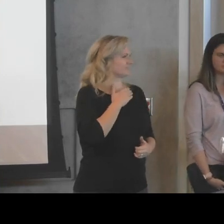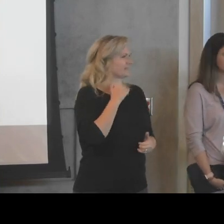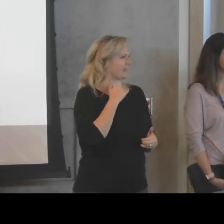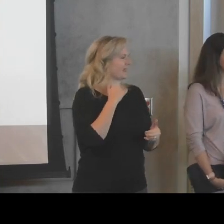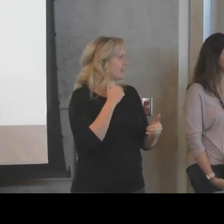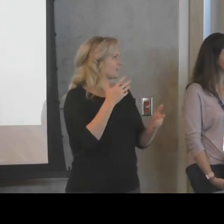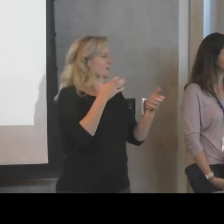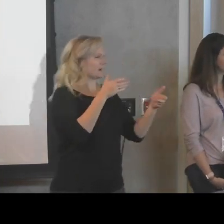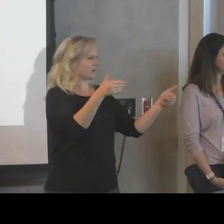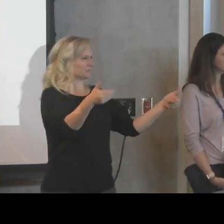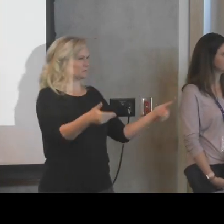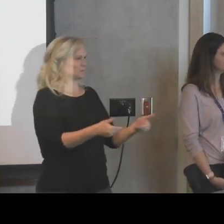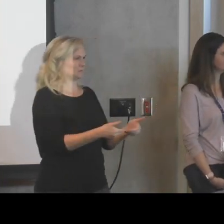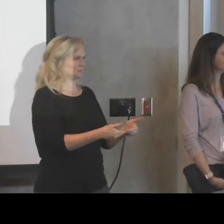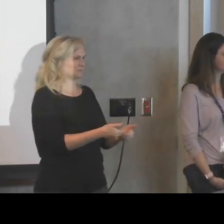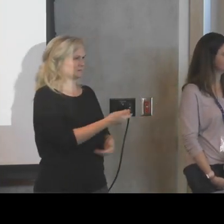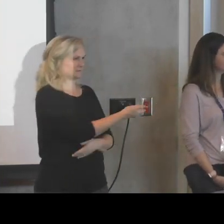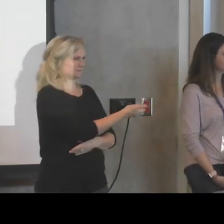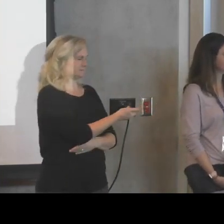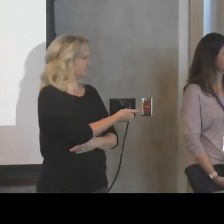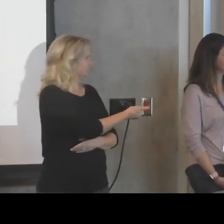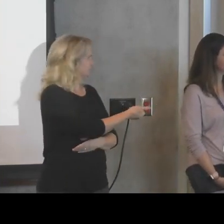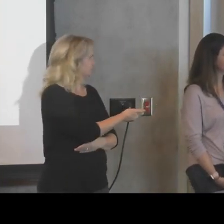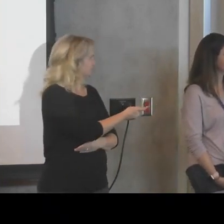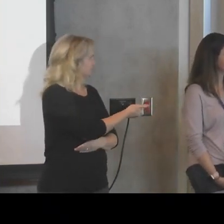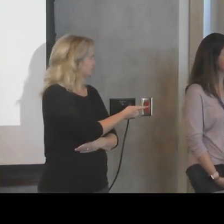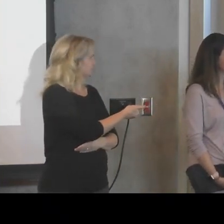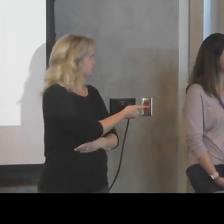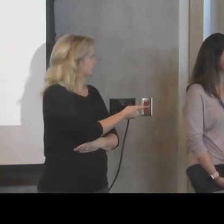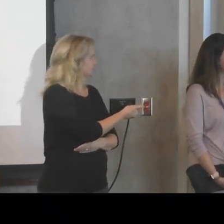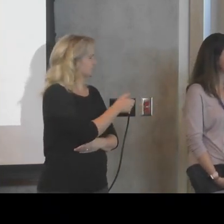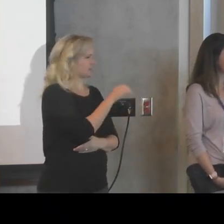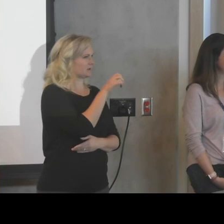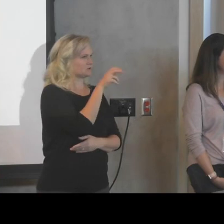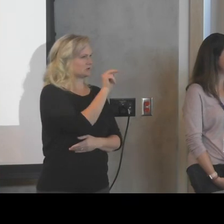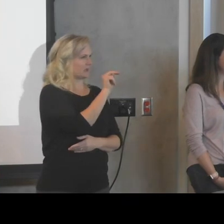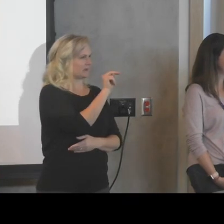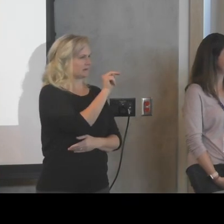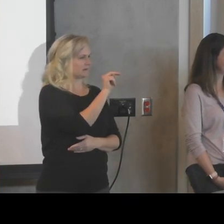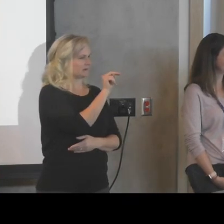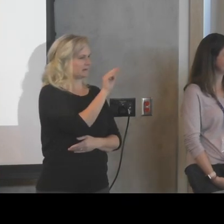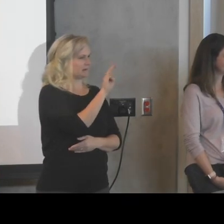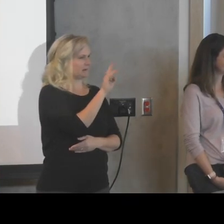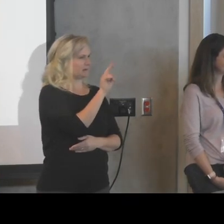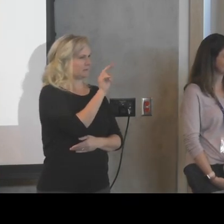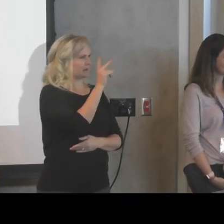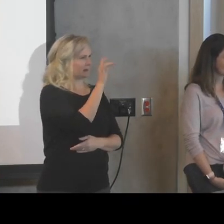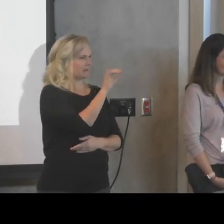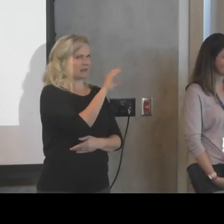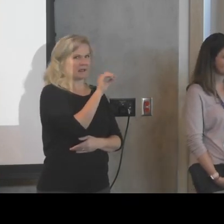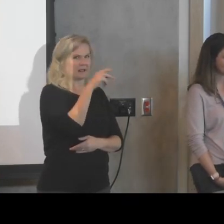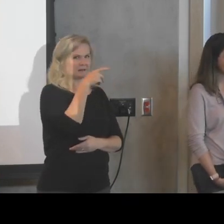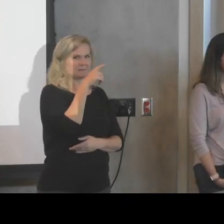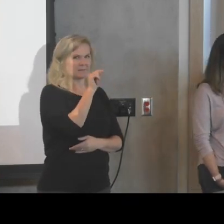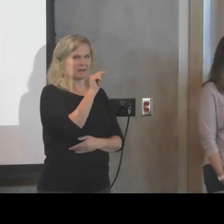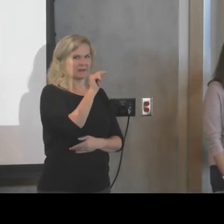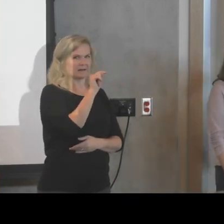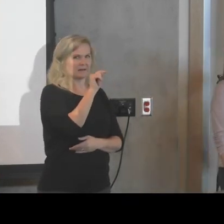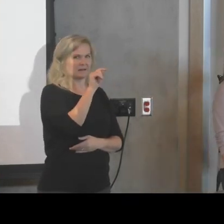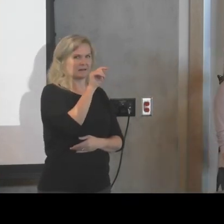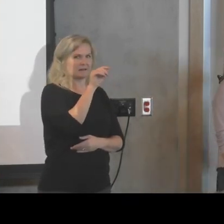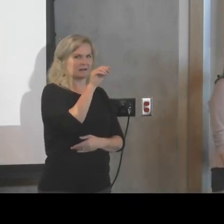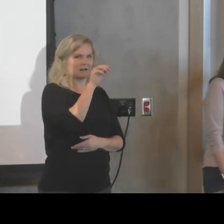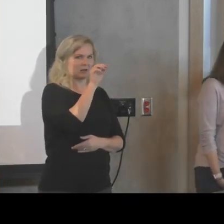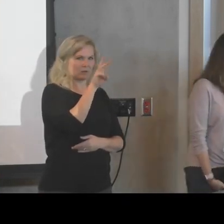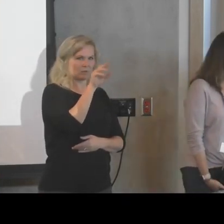I'd really like to introduce my past colleagues, Jen Buckley and Pam Waterhouse, as they kind